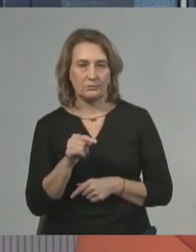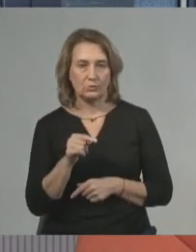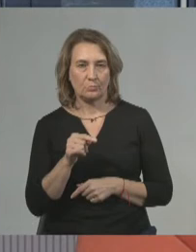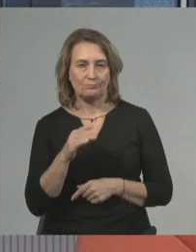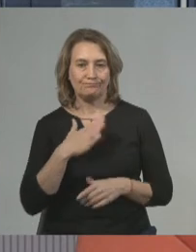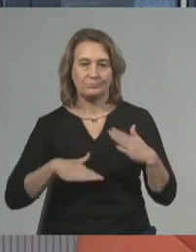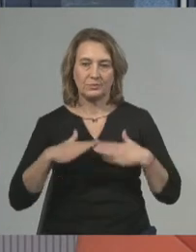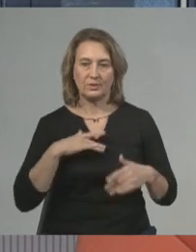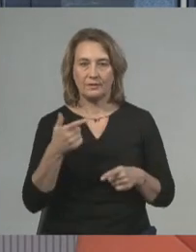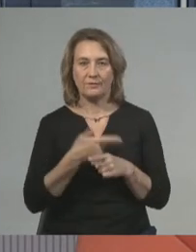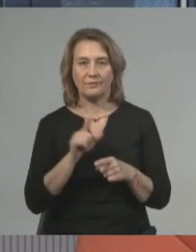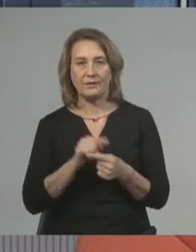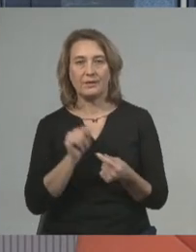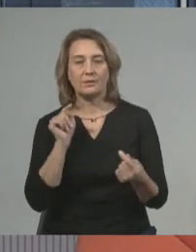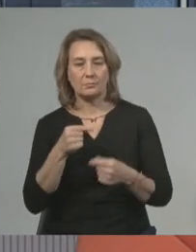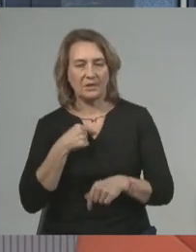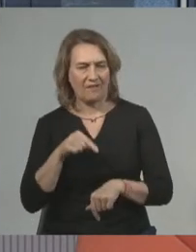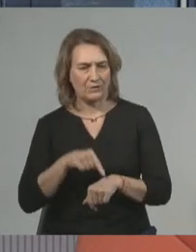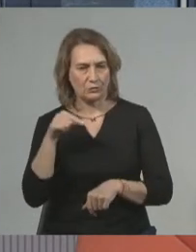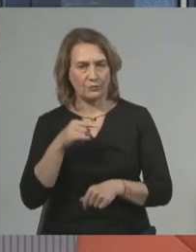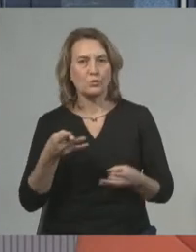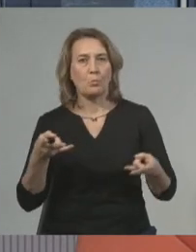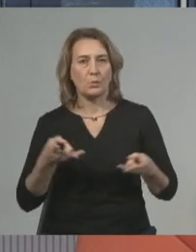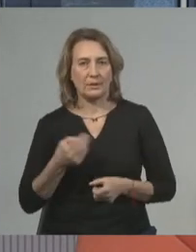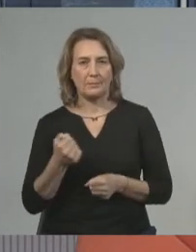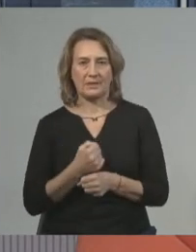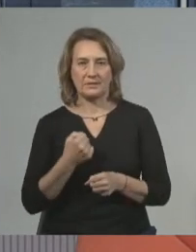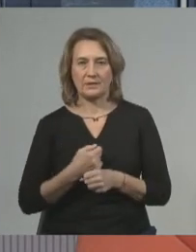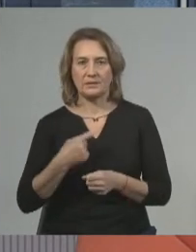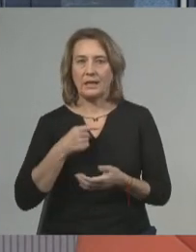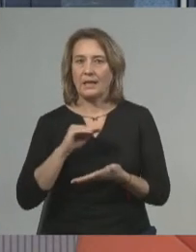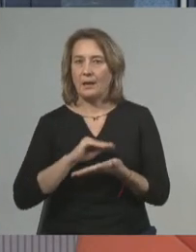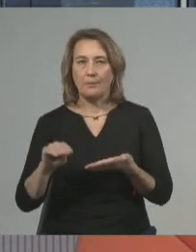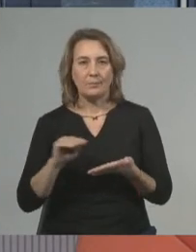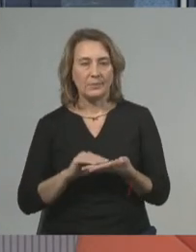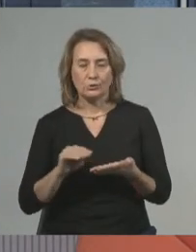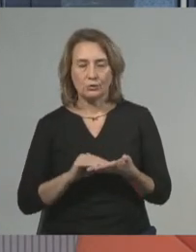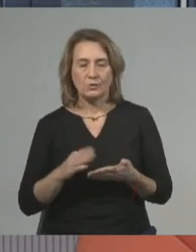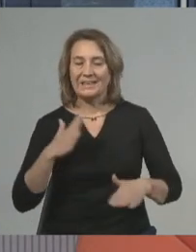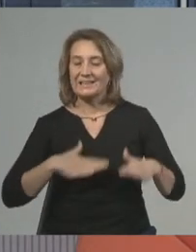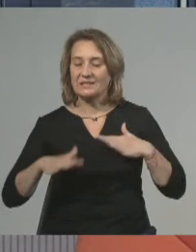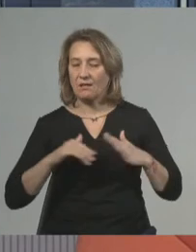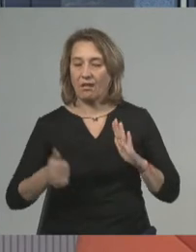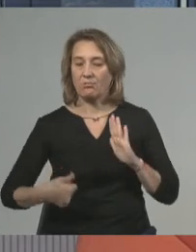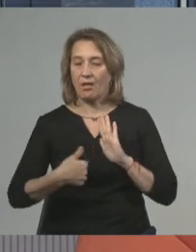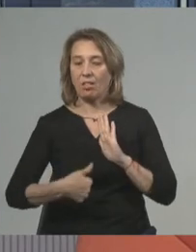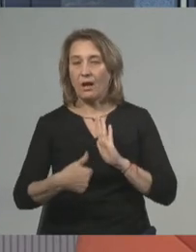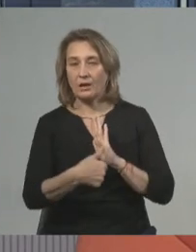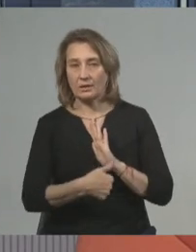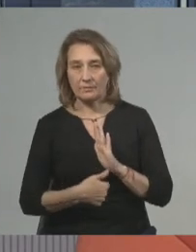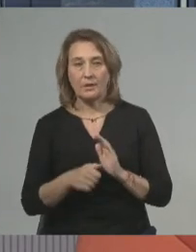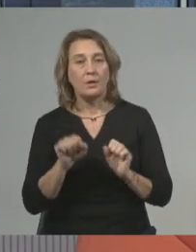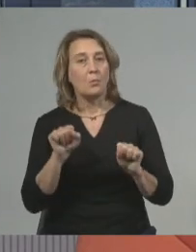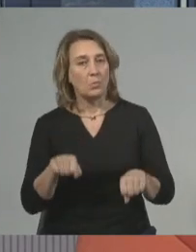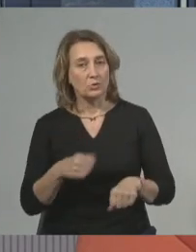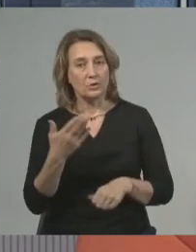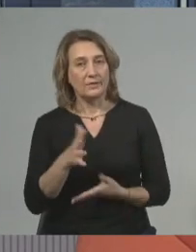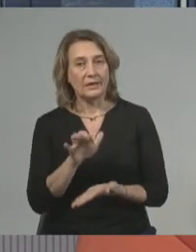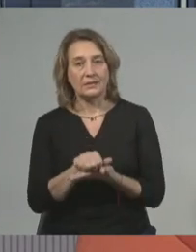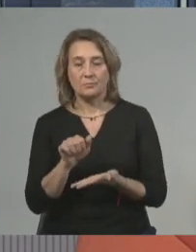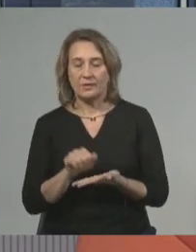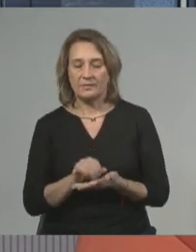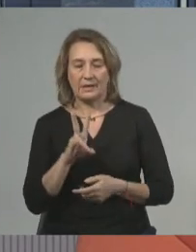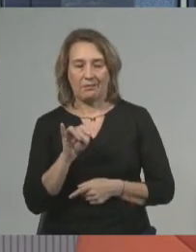to to be liked you're probably in the wrong profession then but for me i think